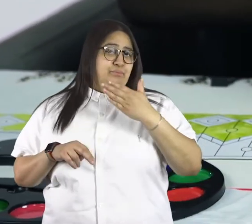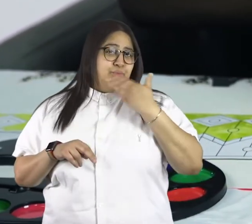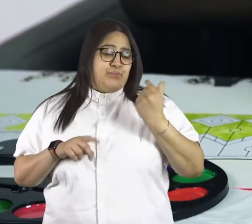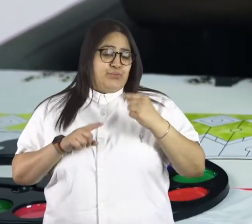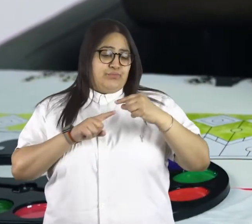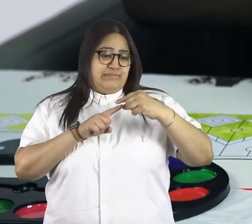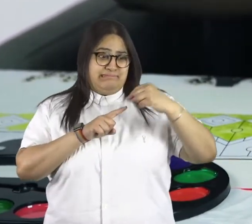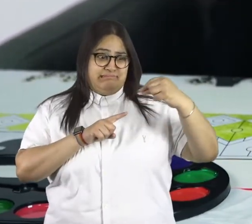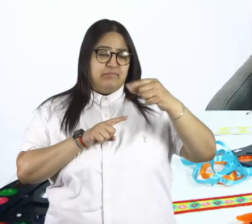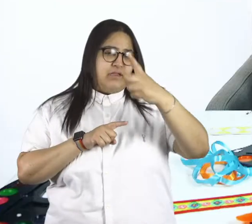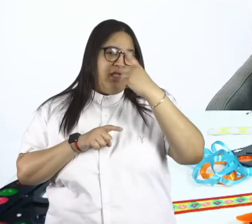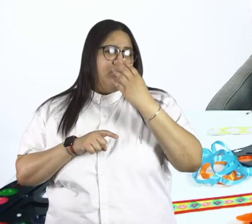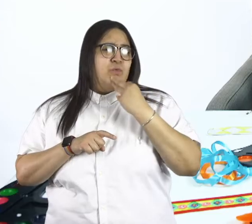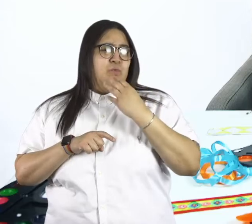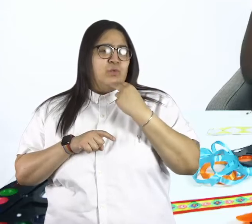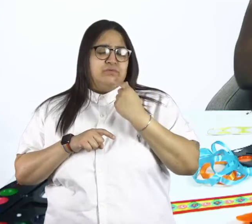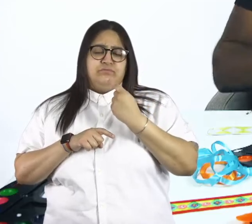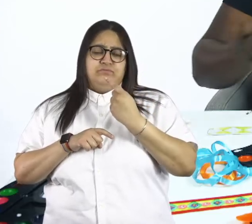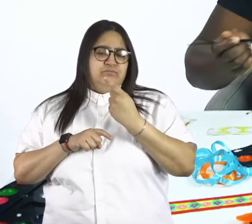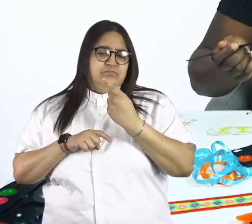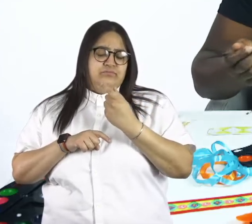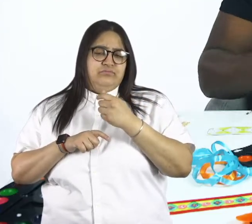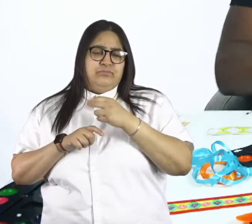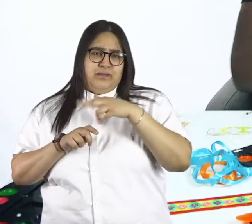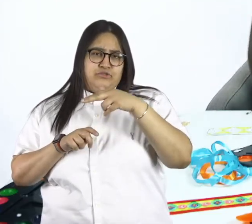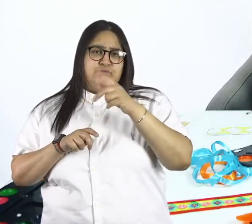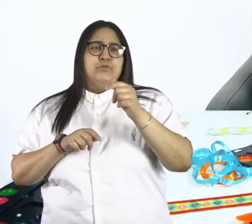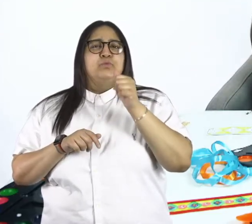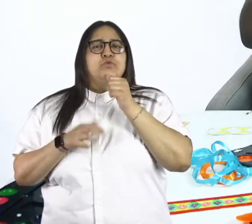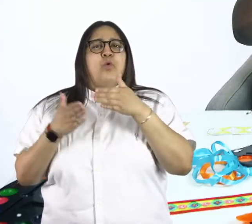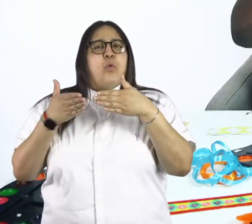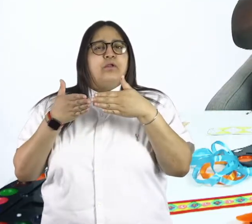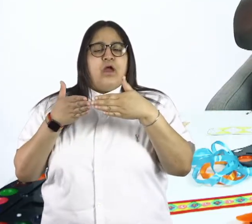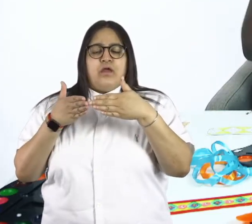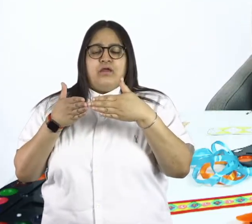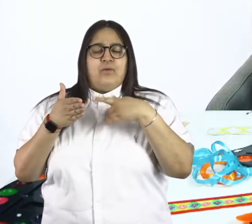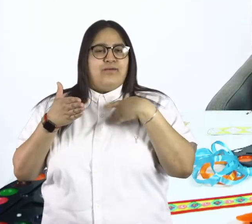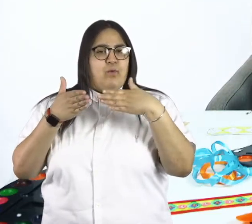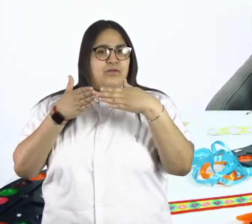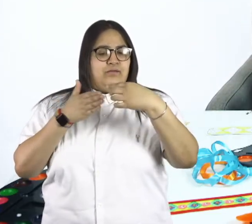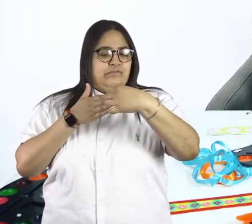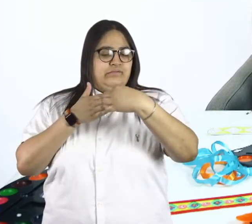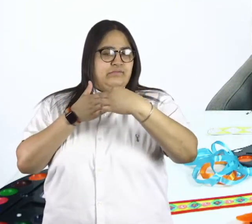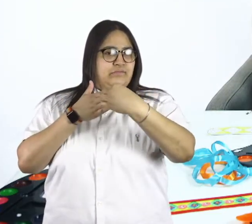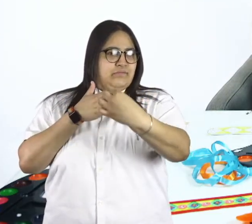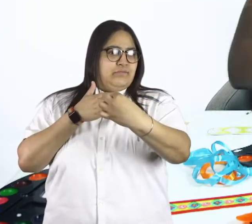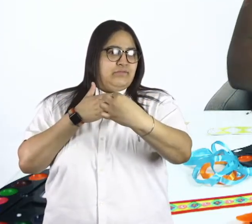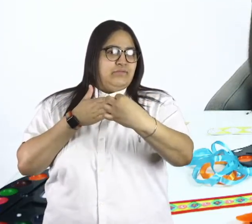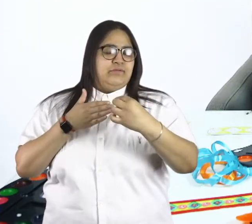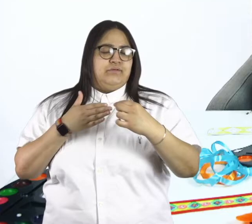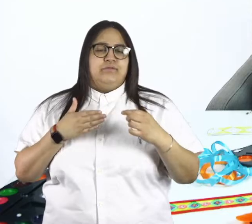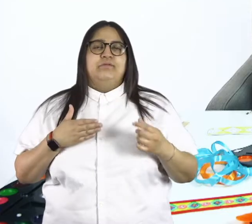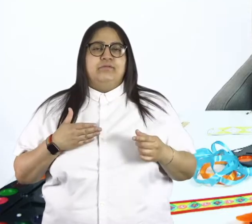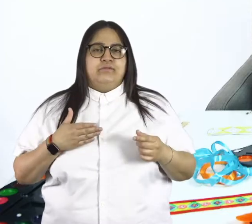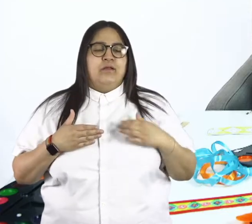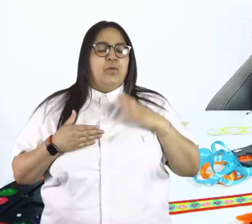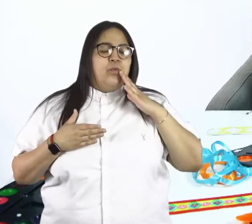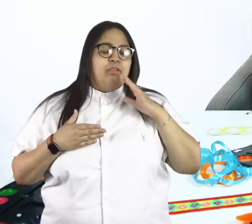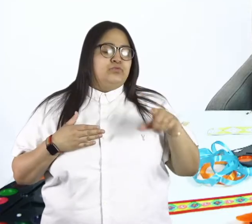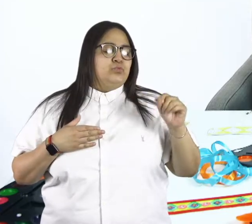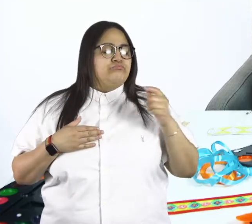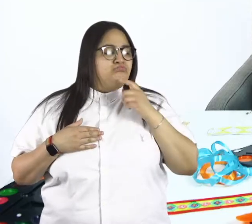the corner, which you can still use to apply detail. So I'm gonna go ahead